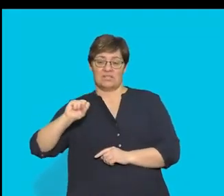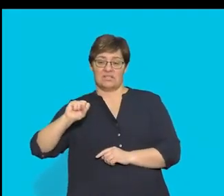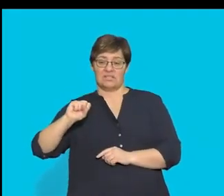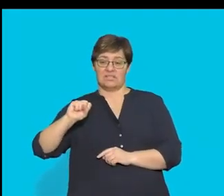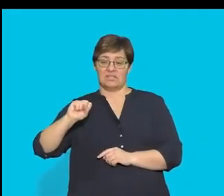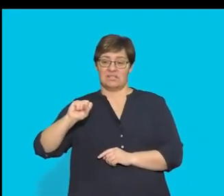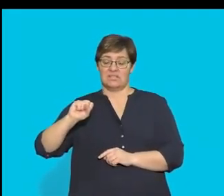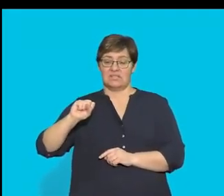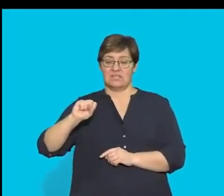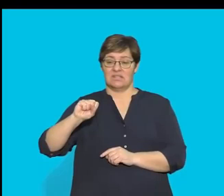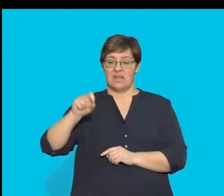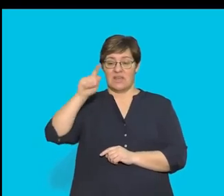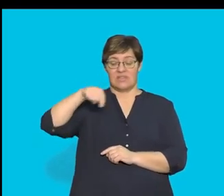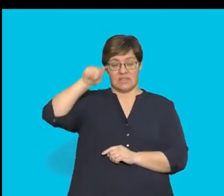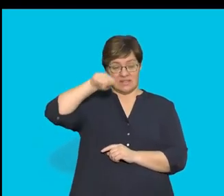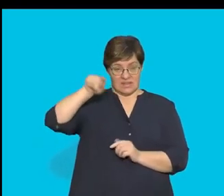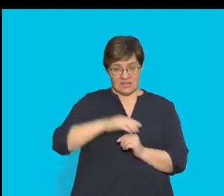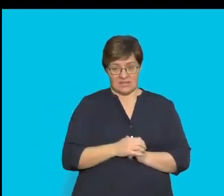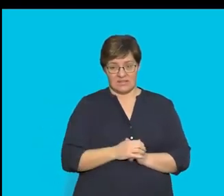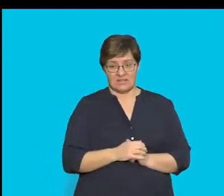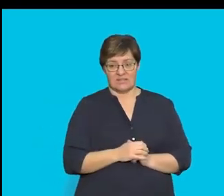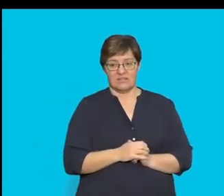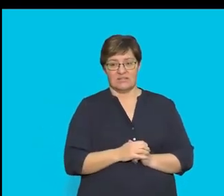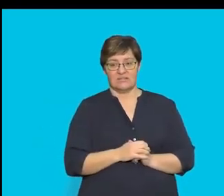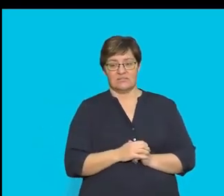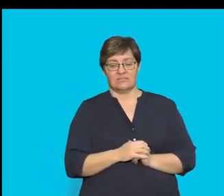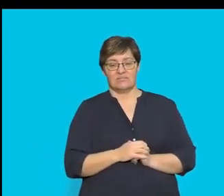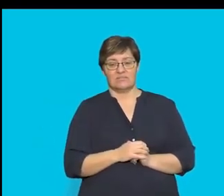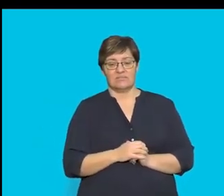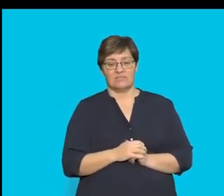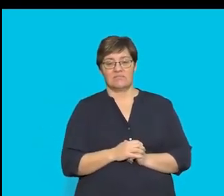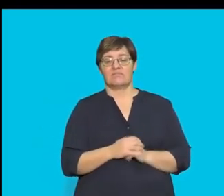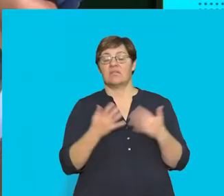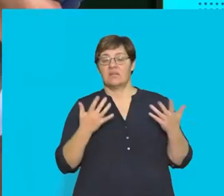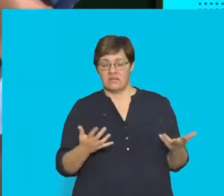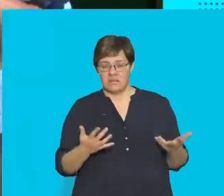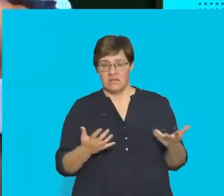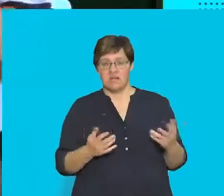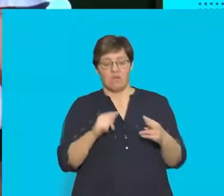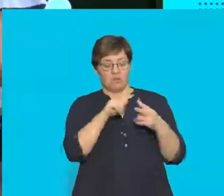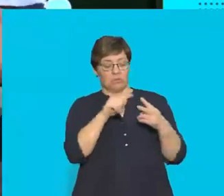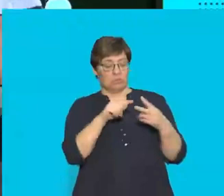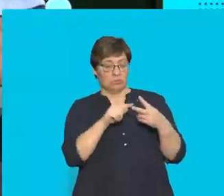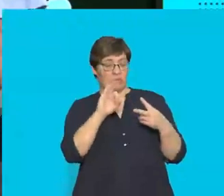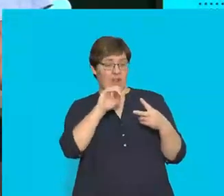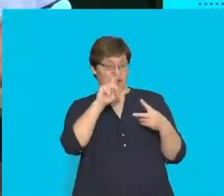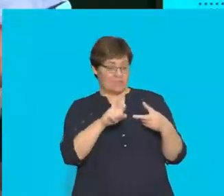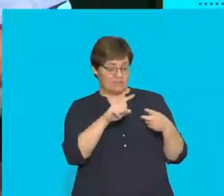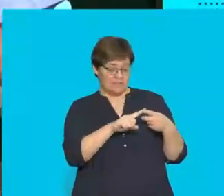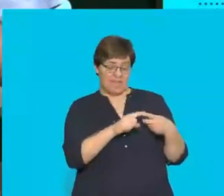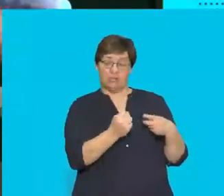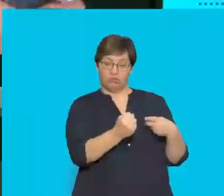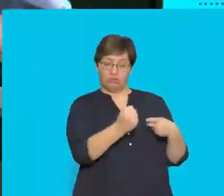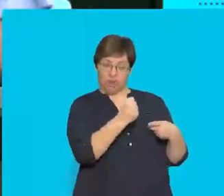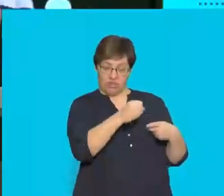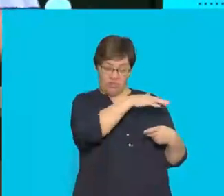the magnetic field, the magnetic flux, is made up of two components, the magnetic field strength and